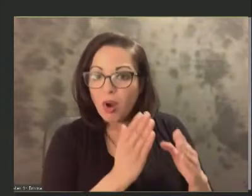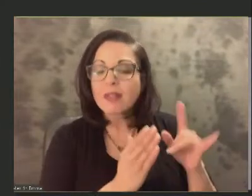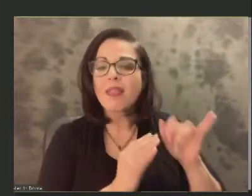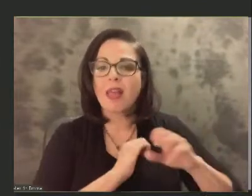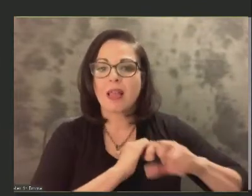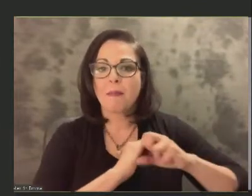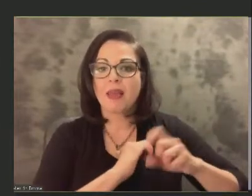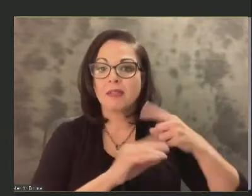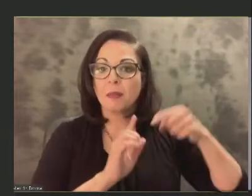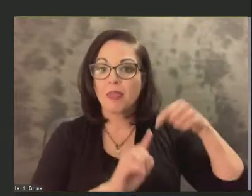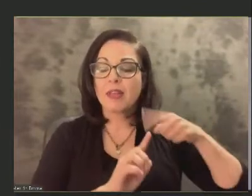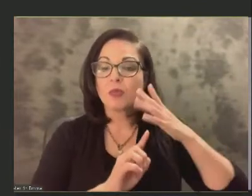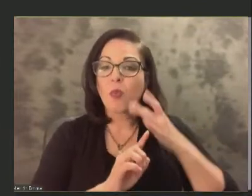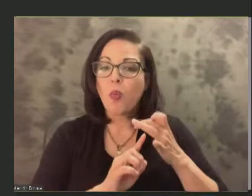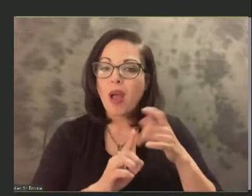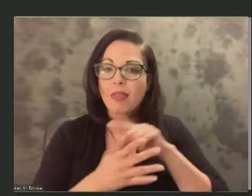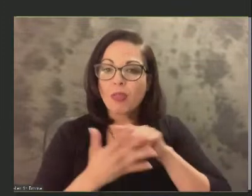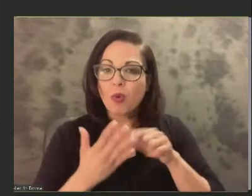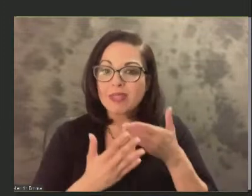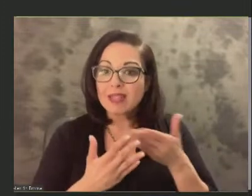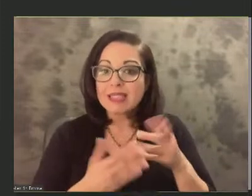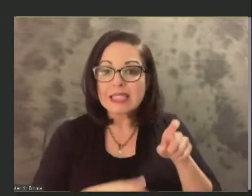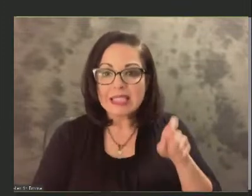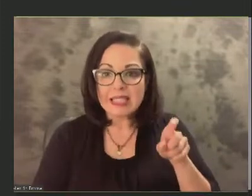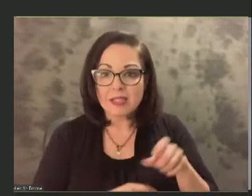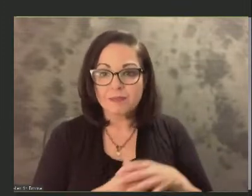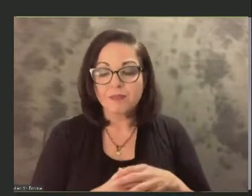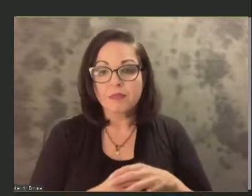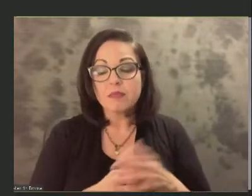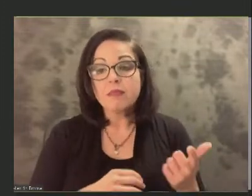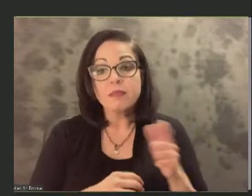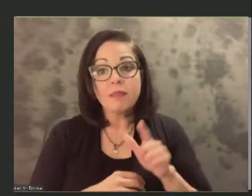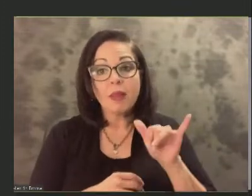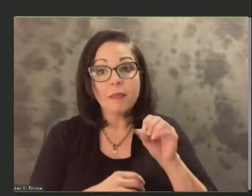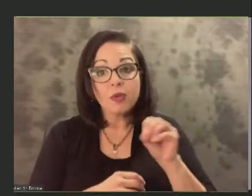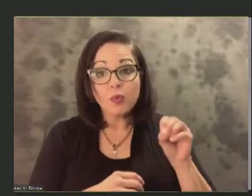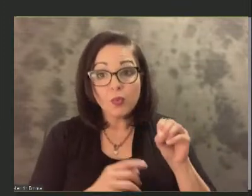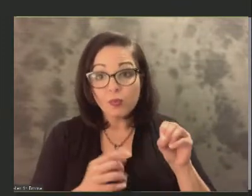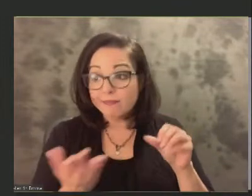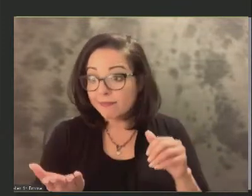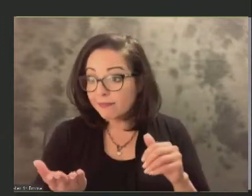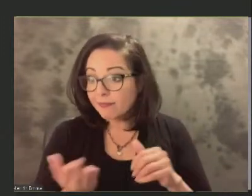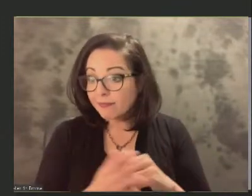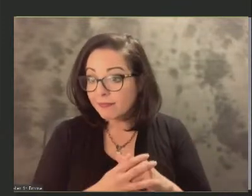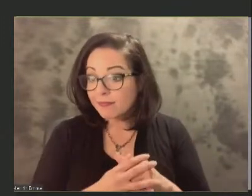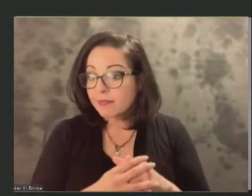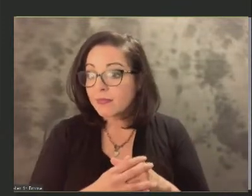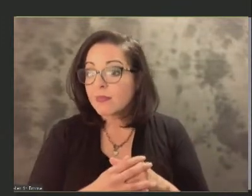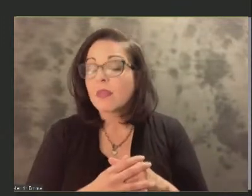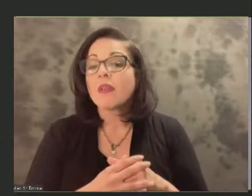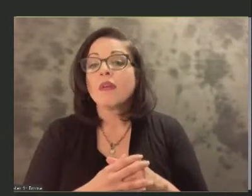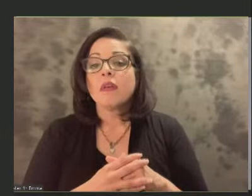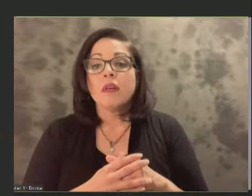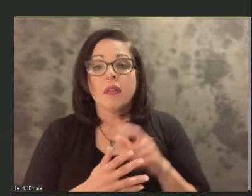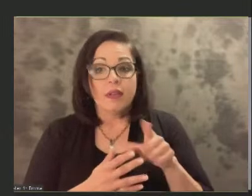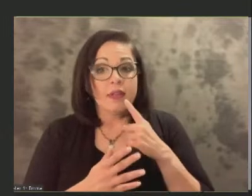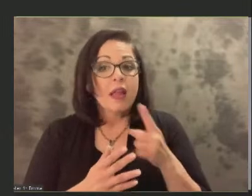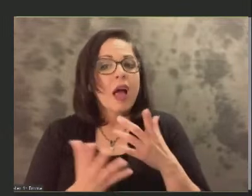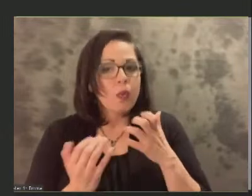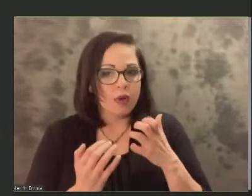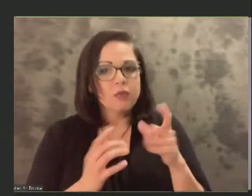these variables are so needed. Thank you. Ms. Yoon, please. Thank you, Madam Chair. I want to echo